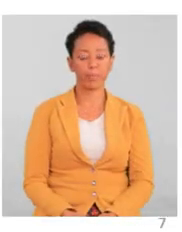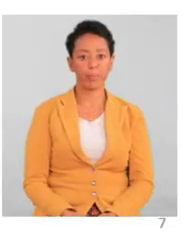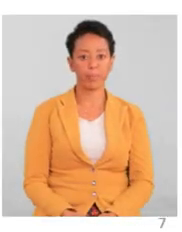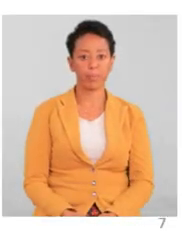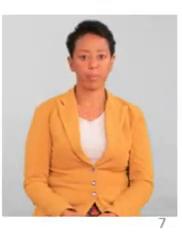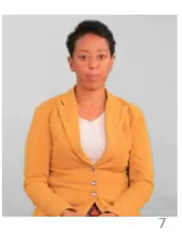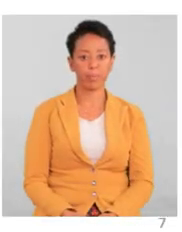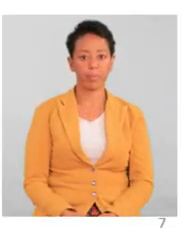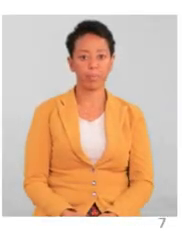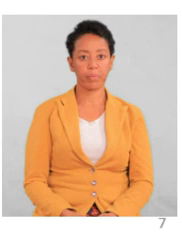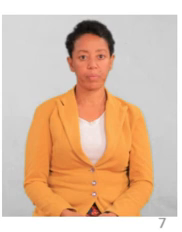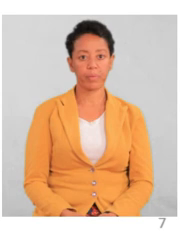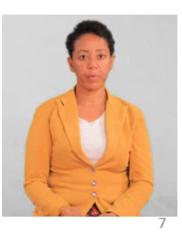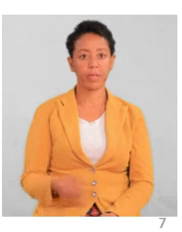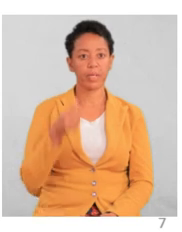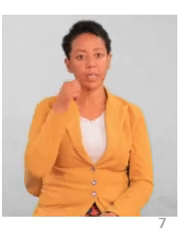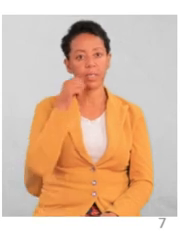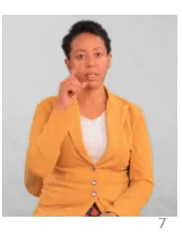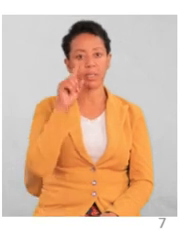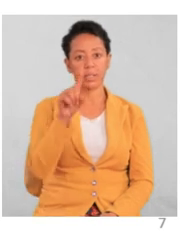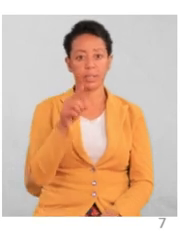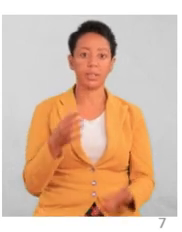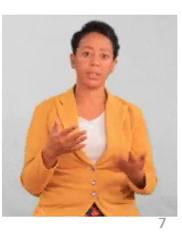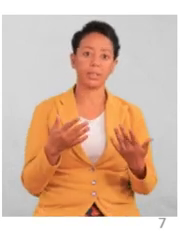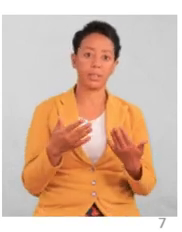That's it. She still blank my letter.